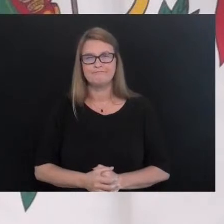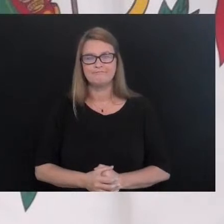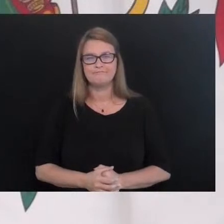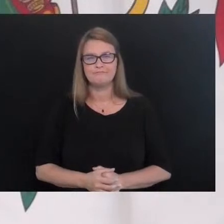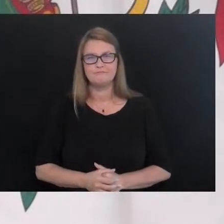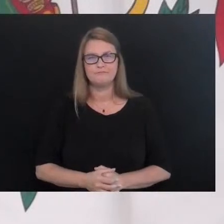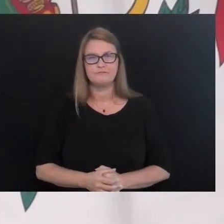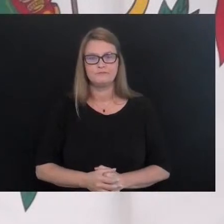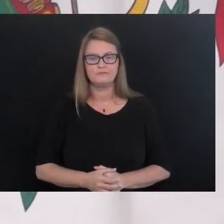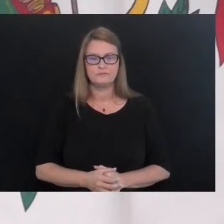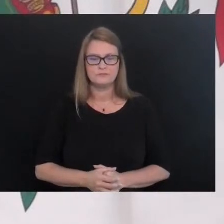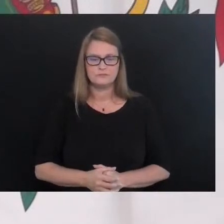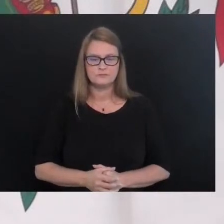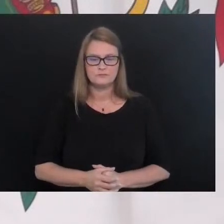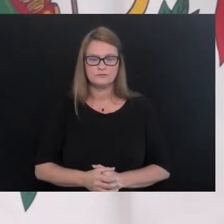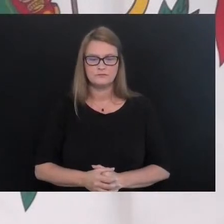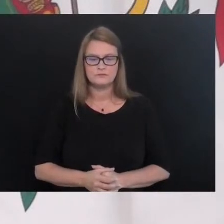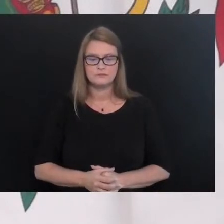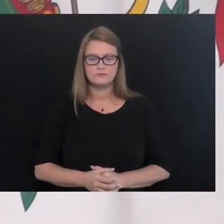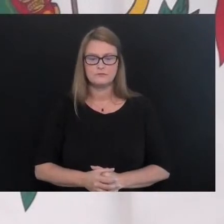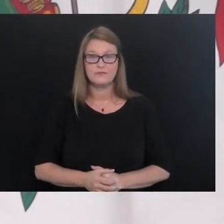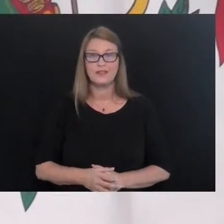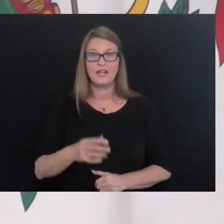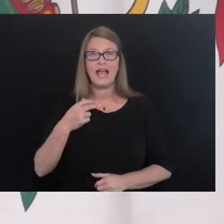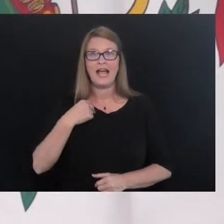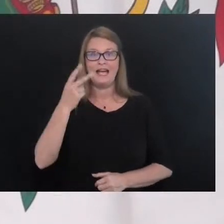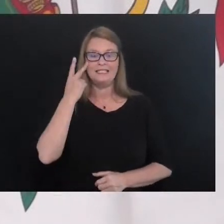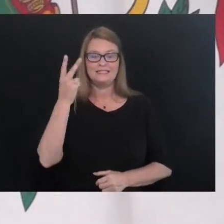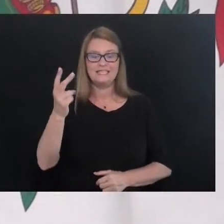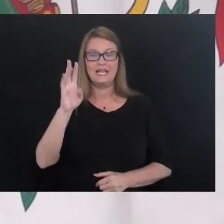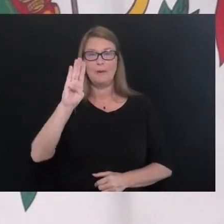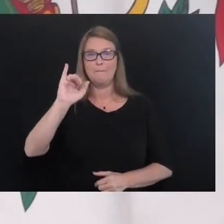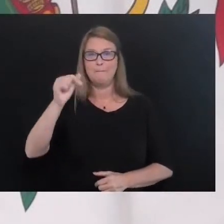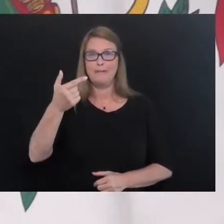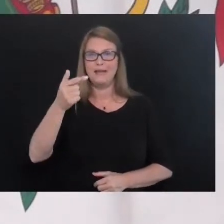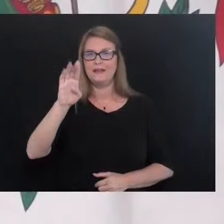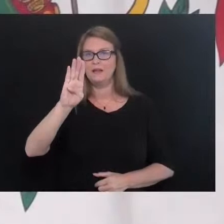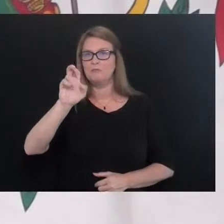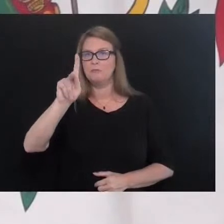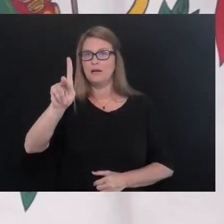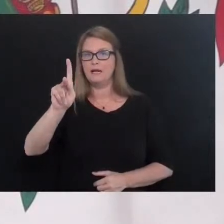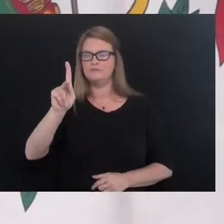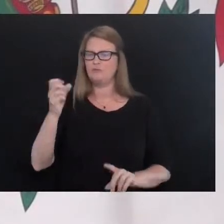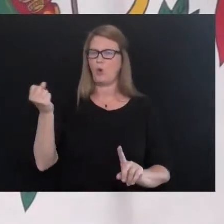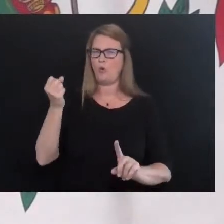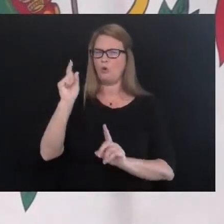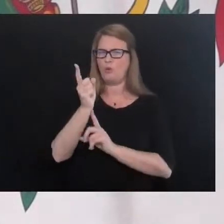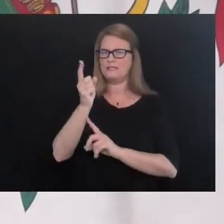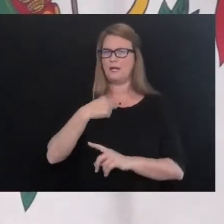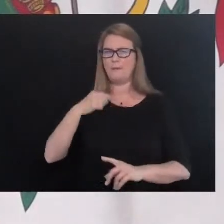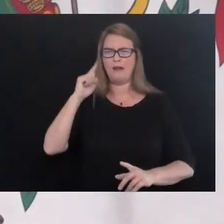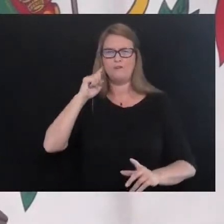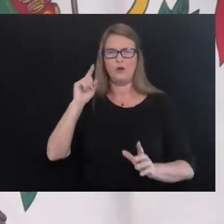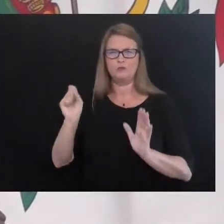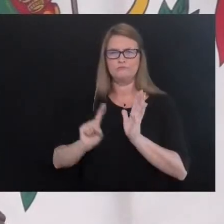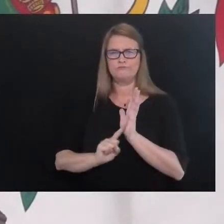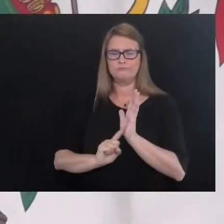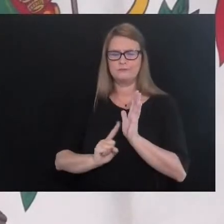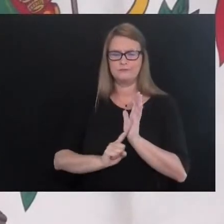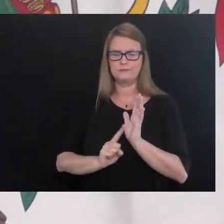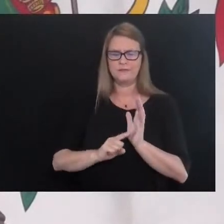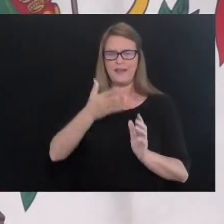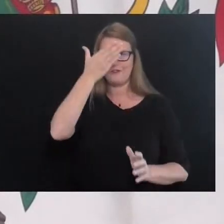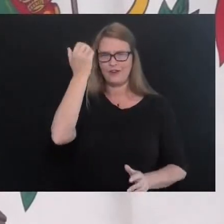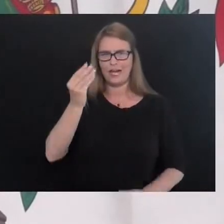I guess there's a big buck photo contest and everything. And hold on just one second. I forgot to give my phone